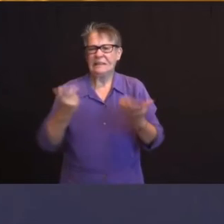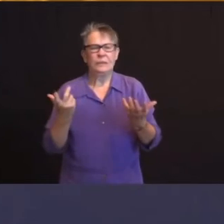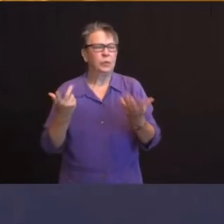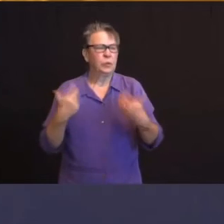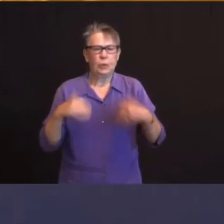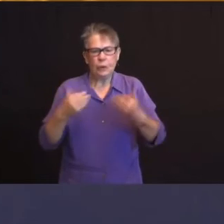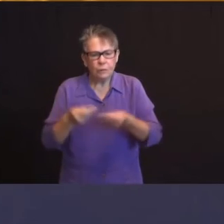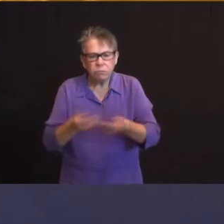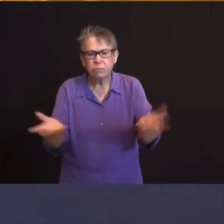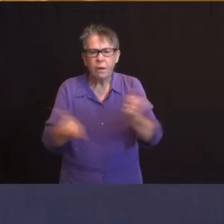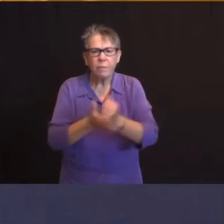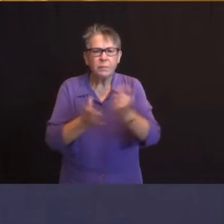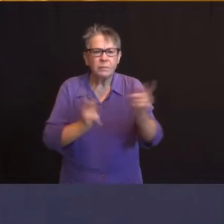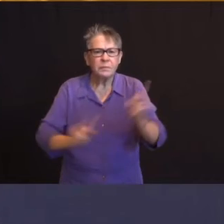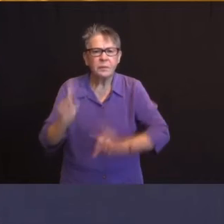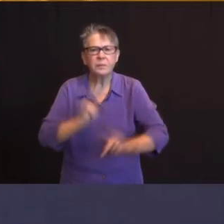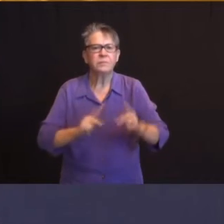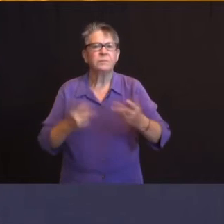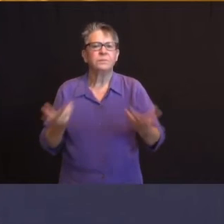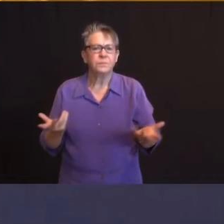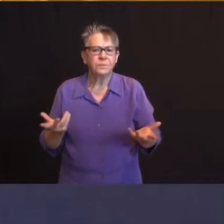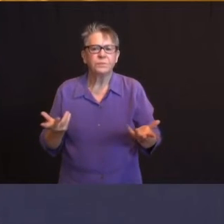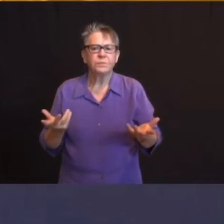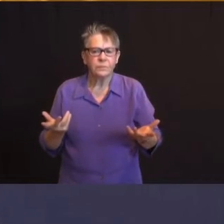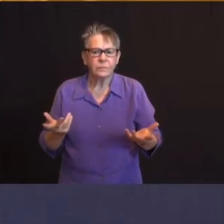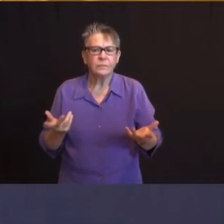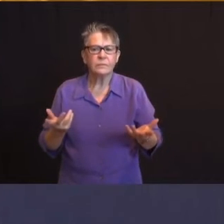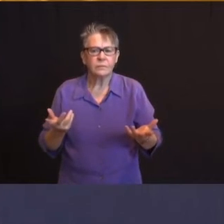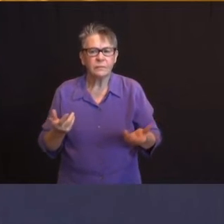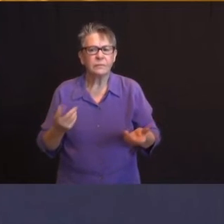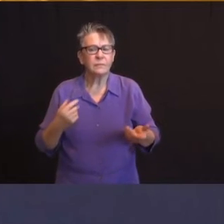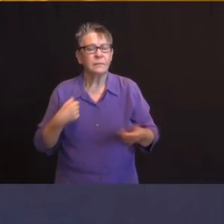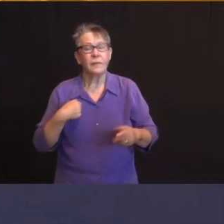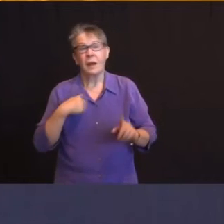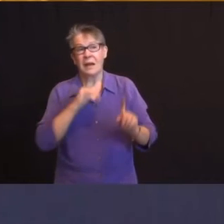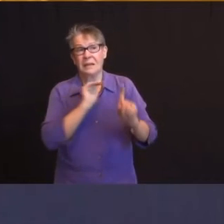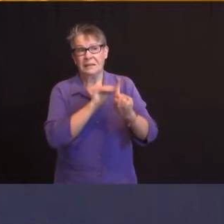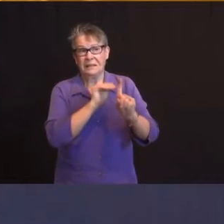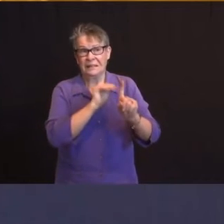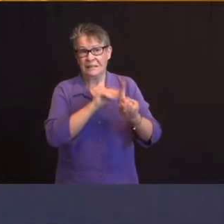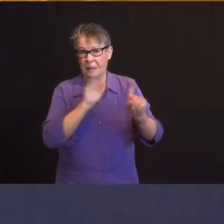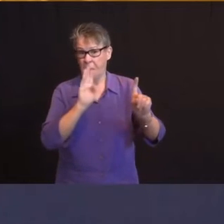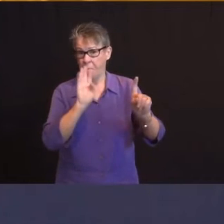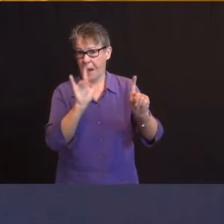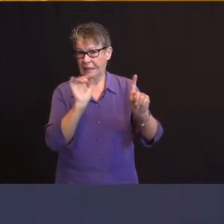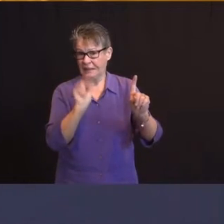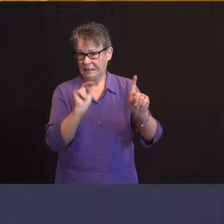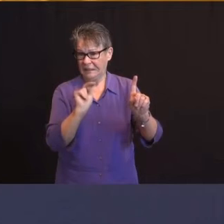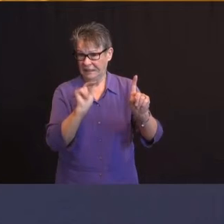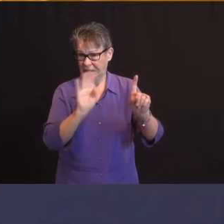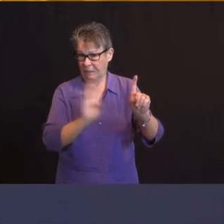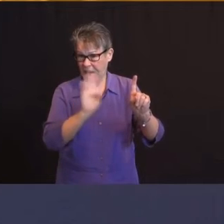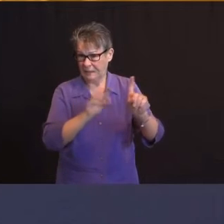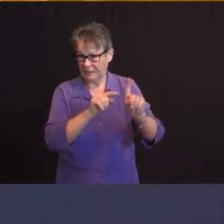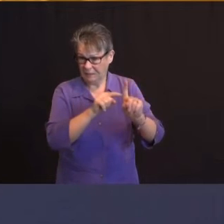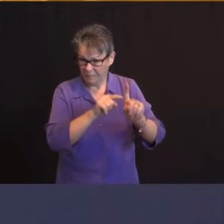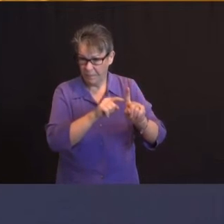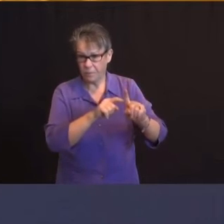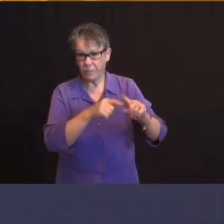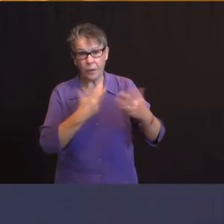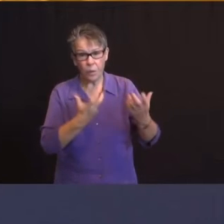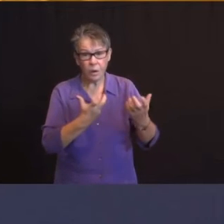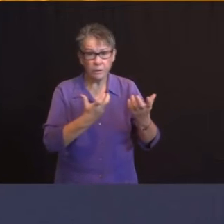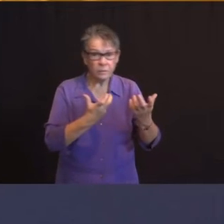President-elect's desk. I told the President-elect that while we would certainly welcome every penny of assistance in the bipartisan plan currently